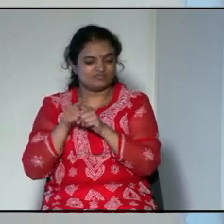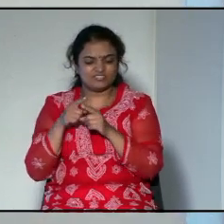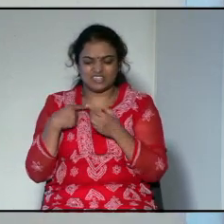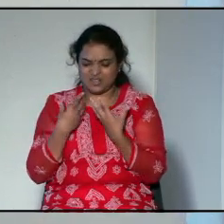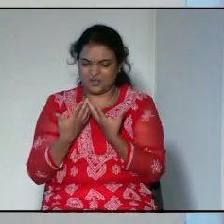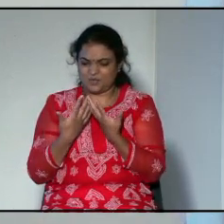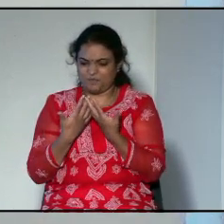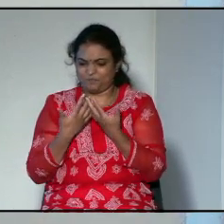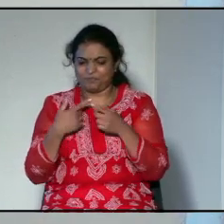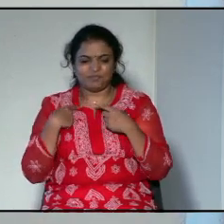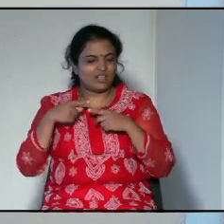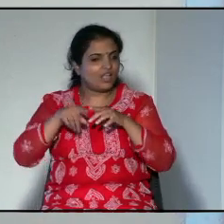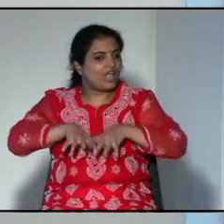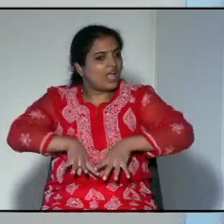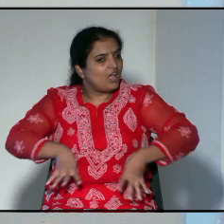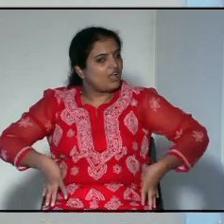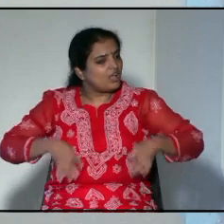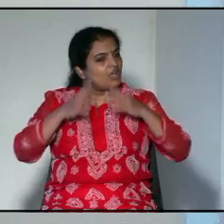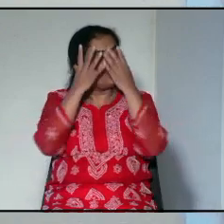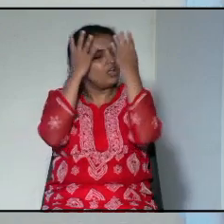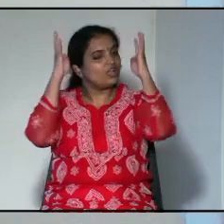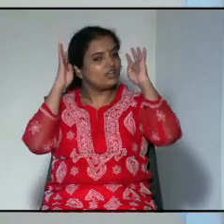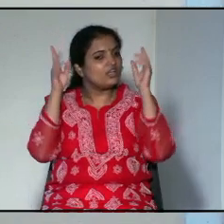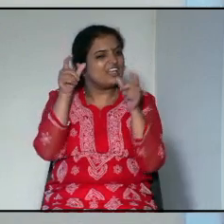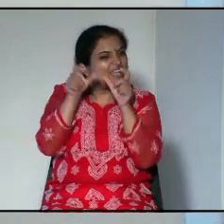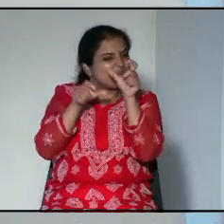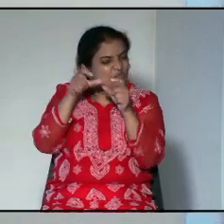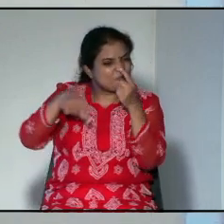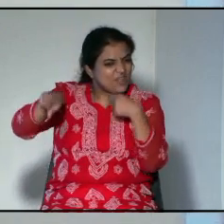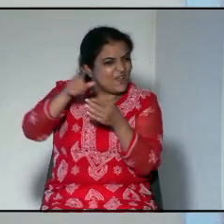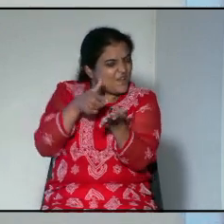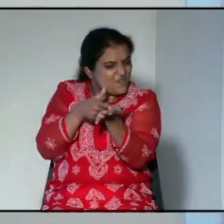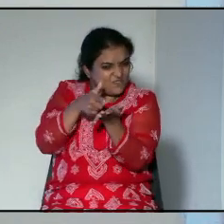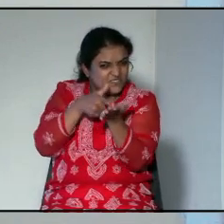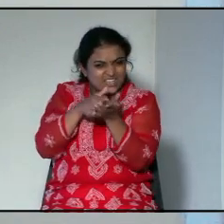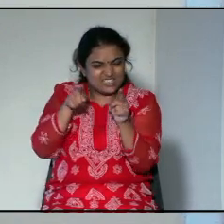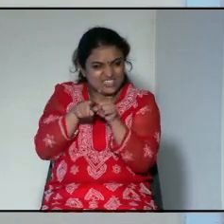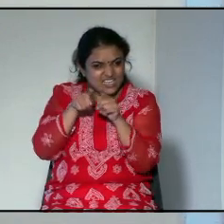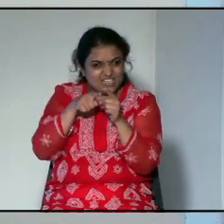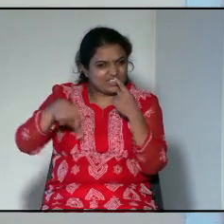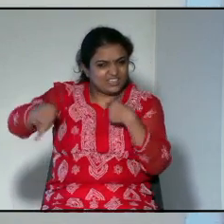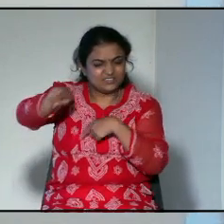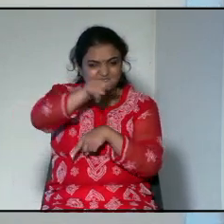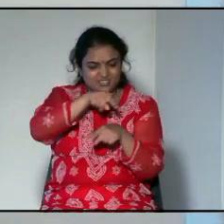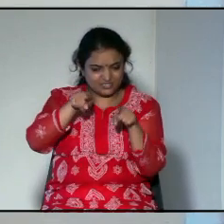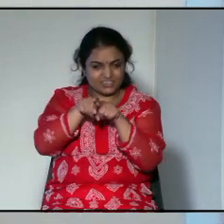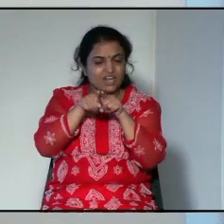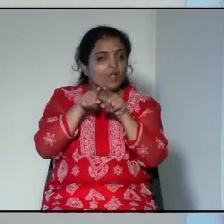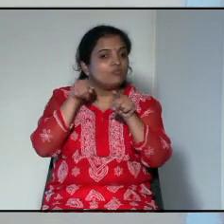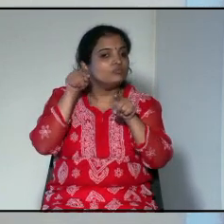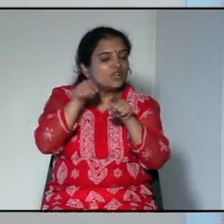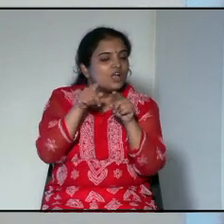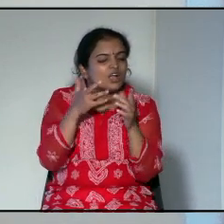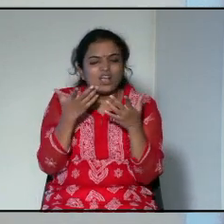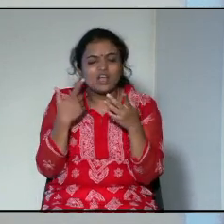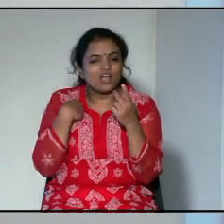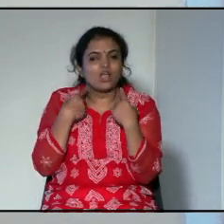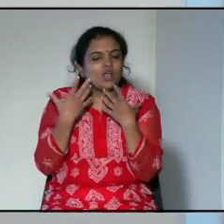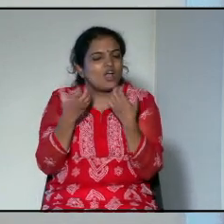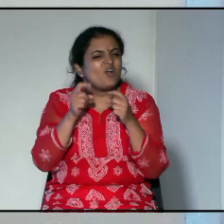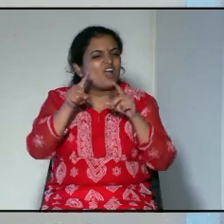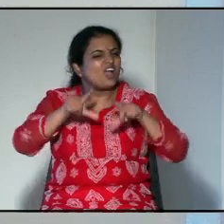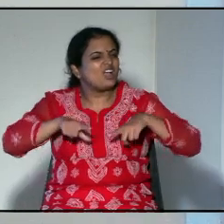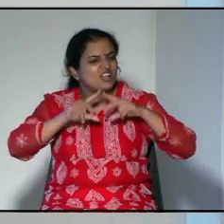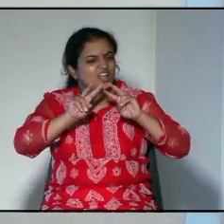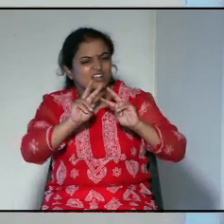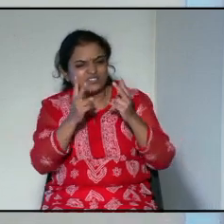culture of tribal people. And he saw the immense value of bringing a practicing sculptor into the survey work. And Meera,